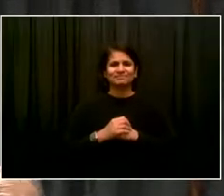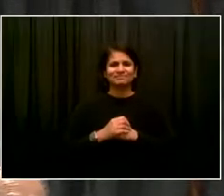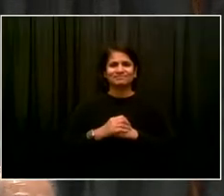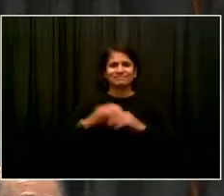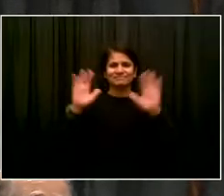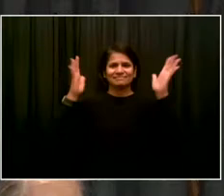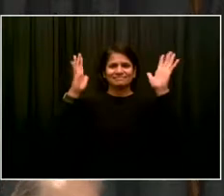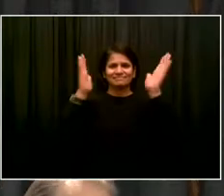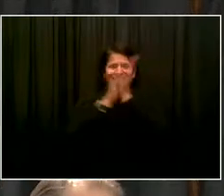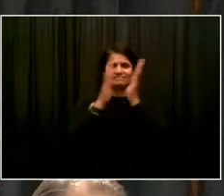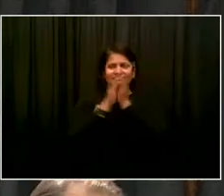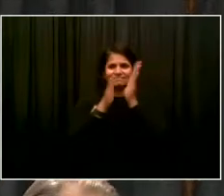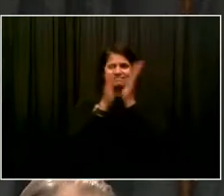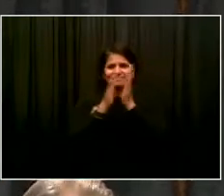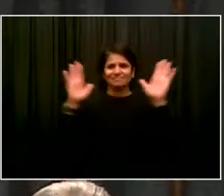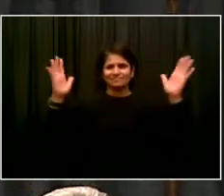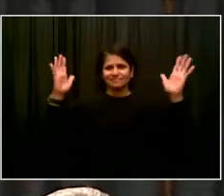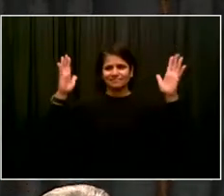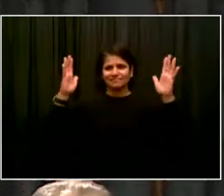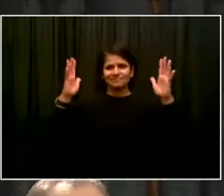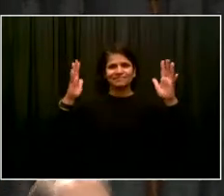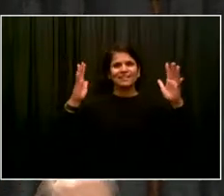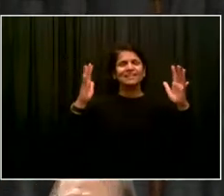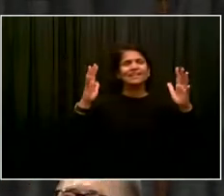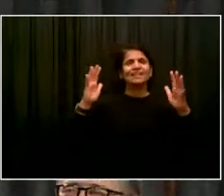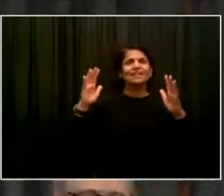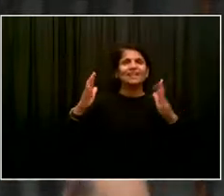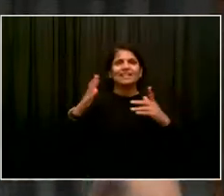Thank you, everybody. Thank you.